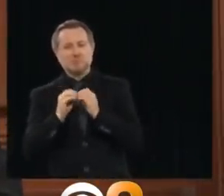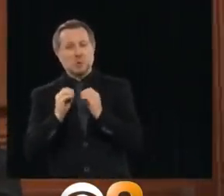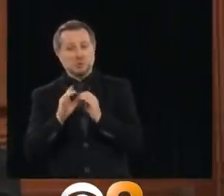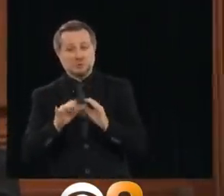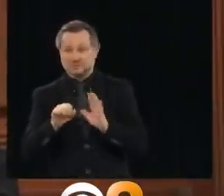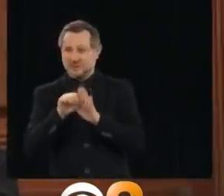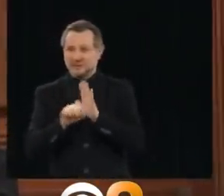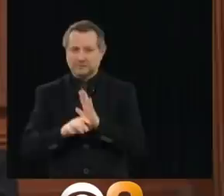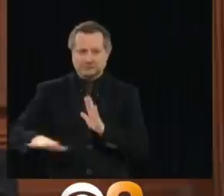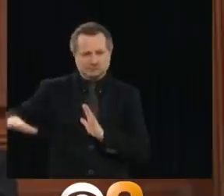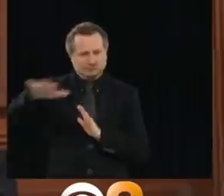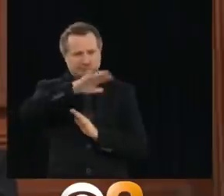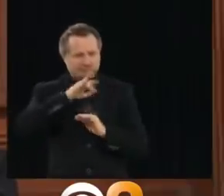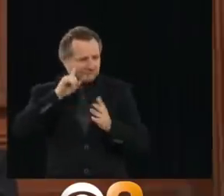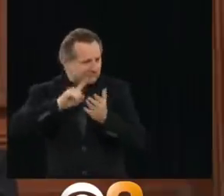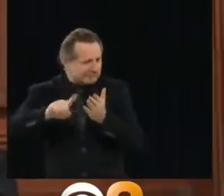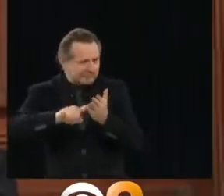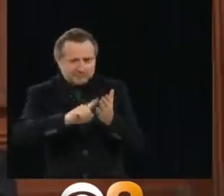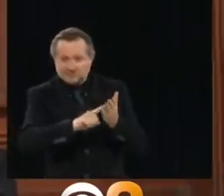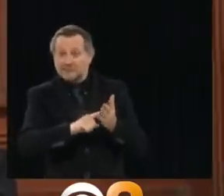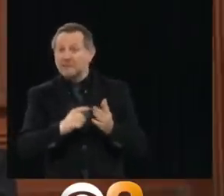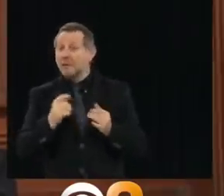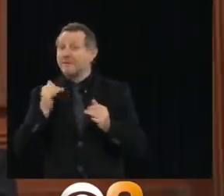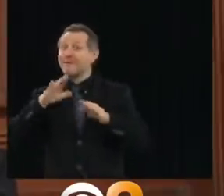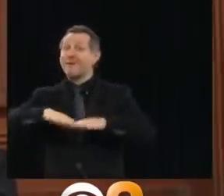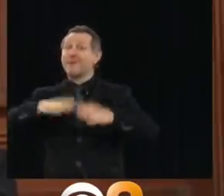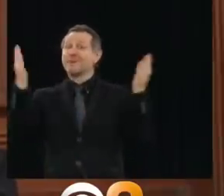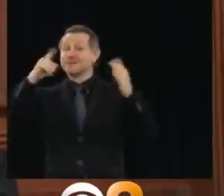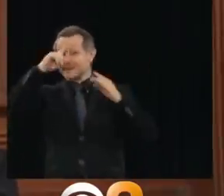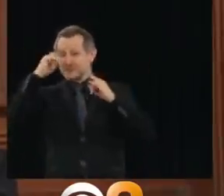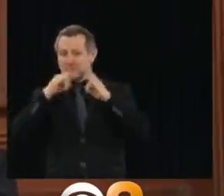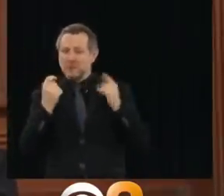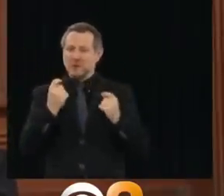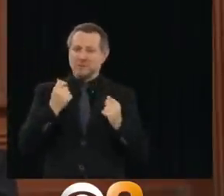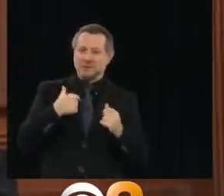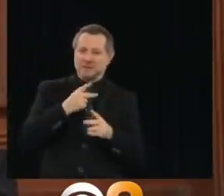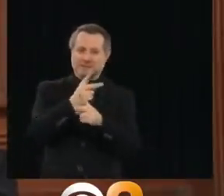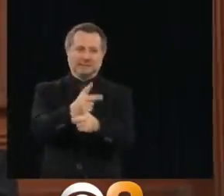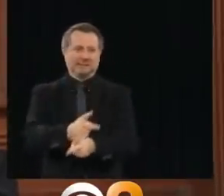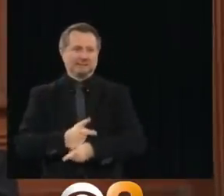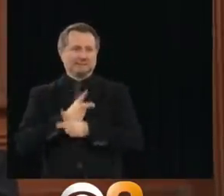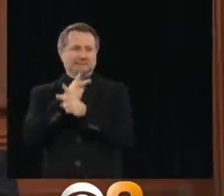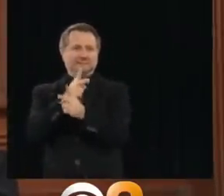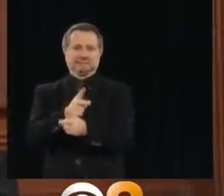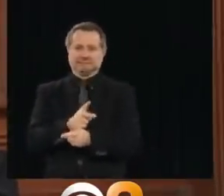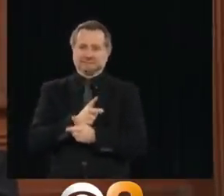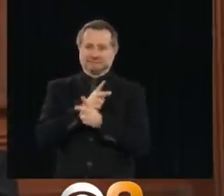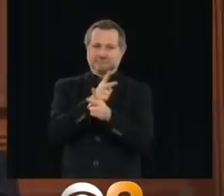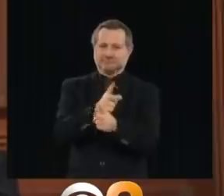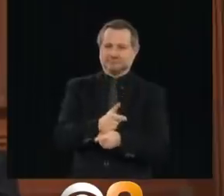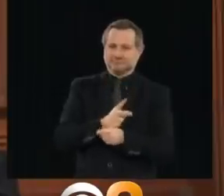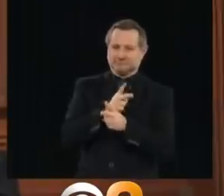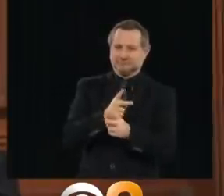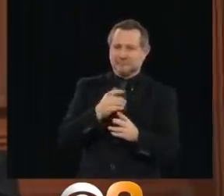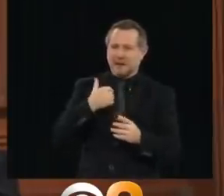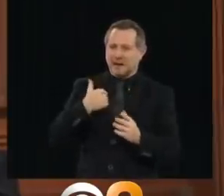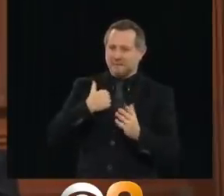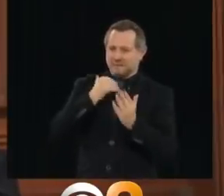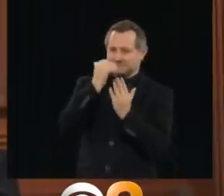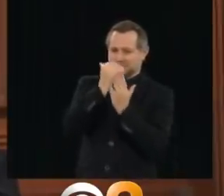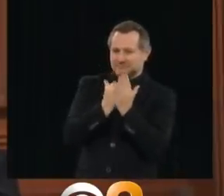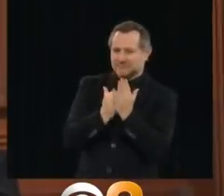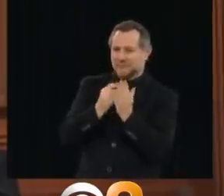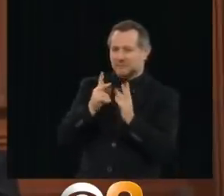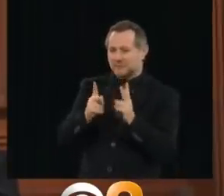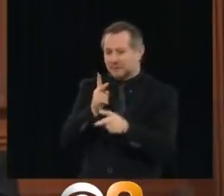moving to open summer camps. They've also slowed down that process. We do have guidelines for child care, but as far as